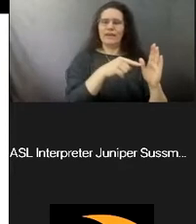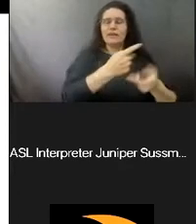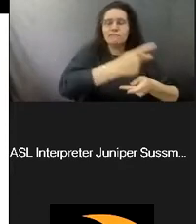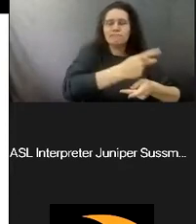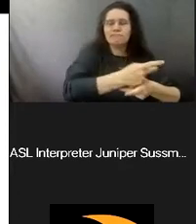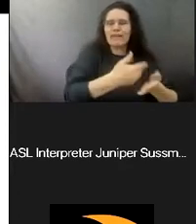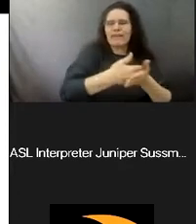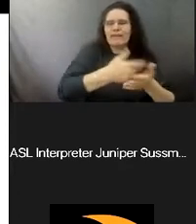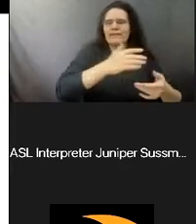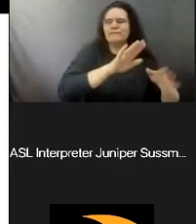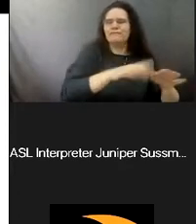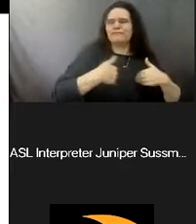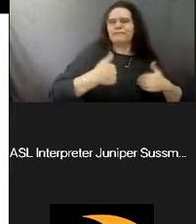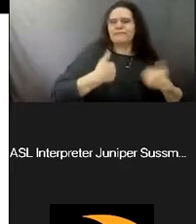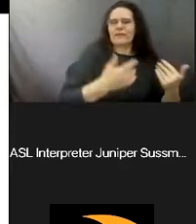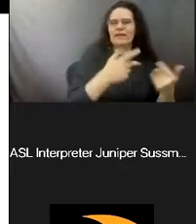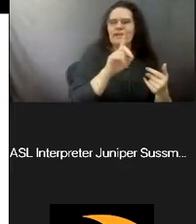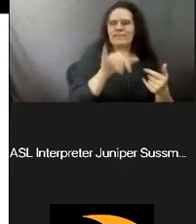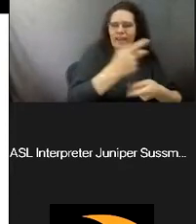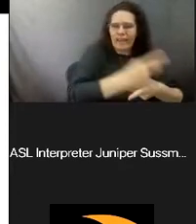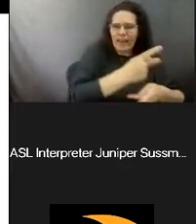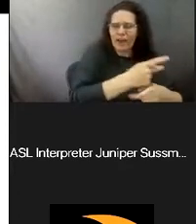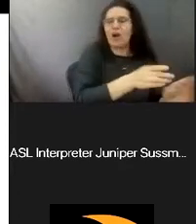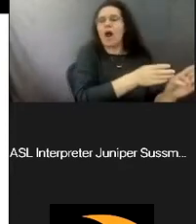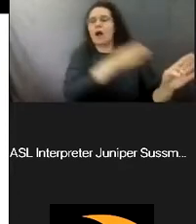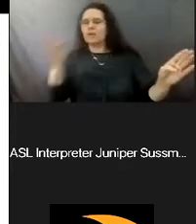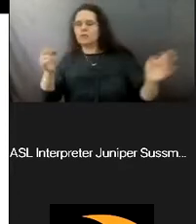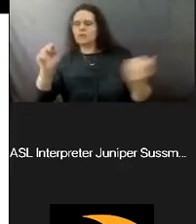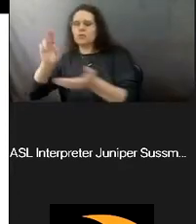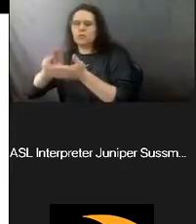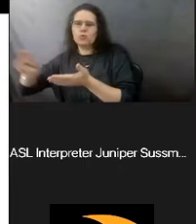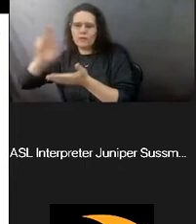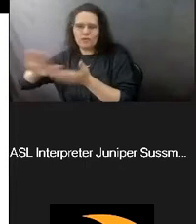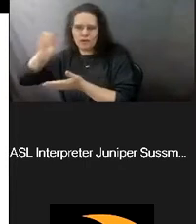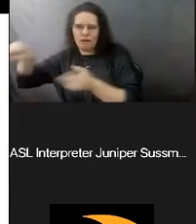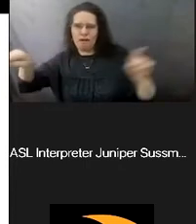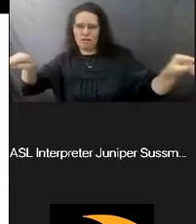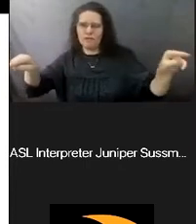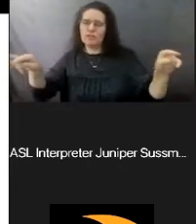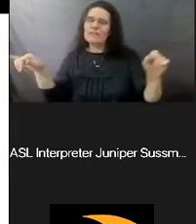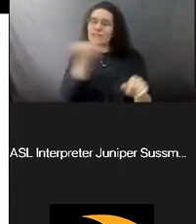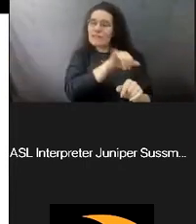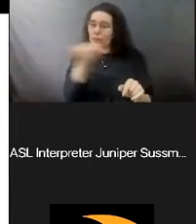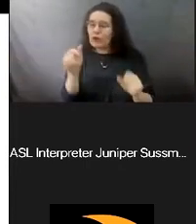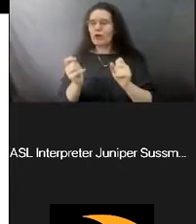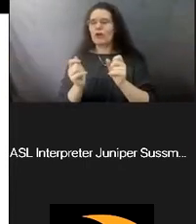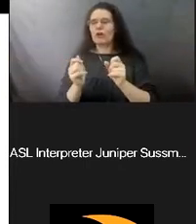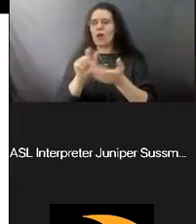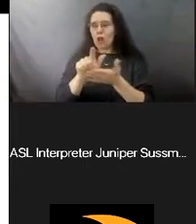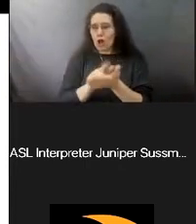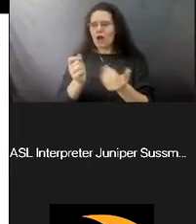And these are different, the same laws, but different protections. So for the